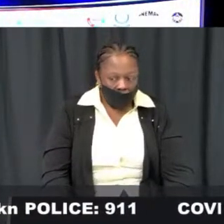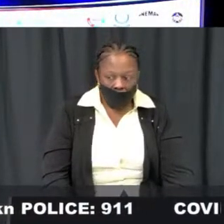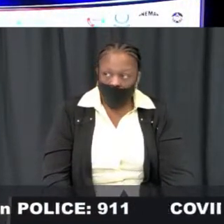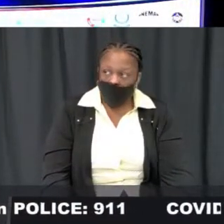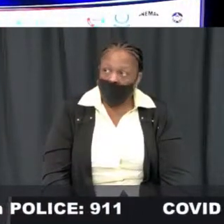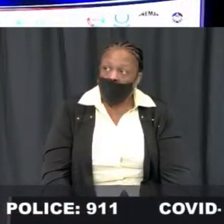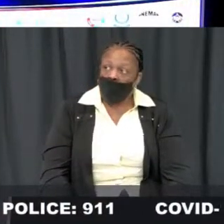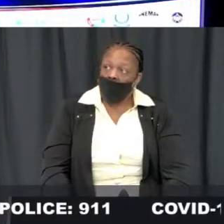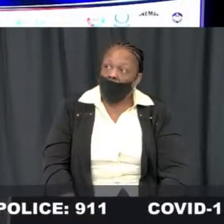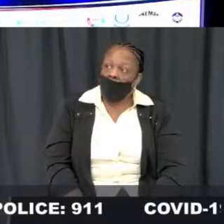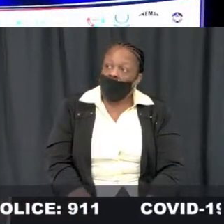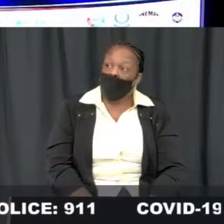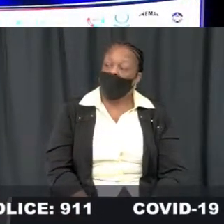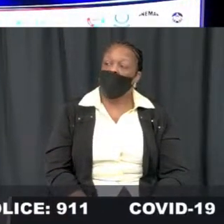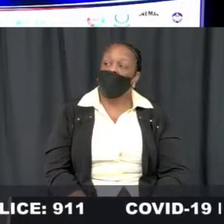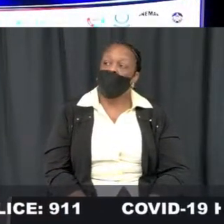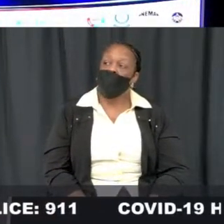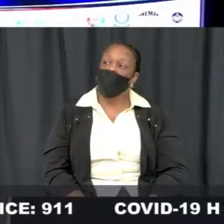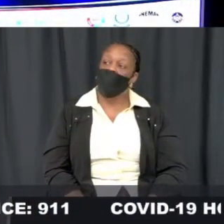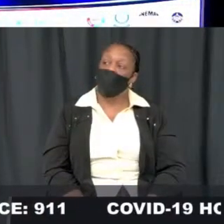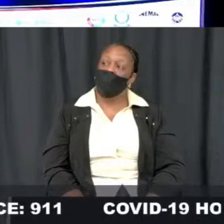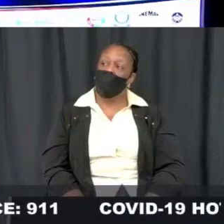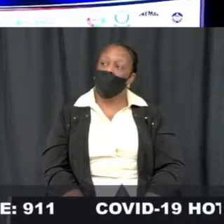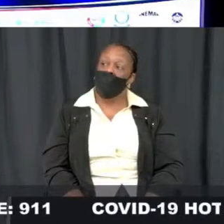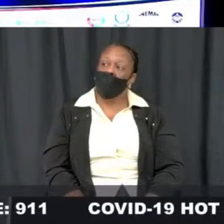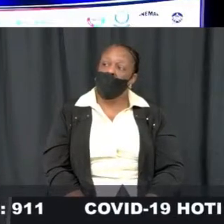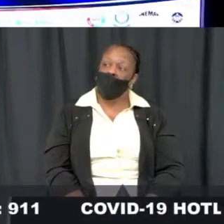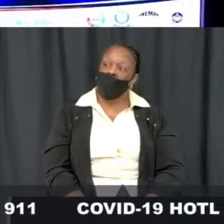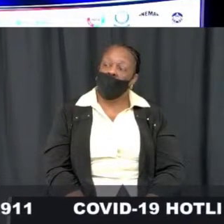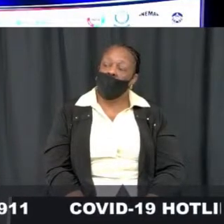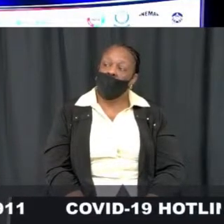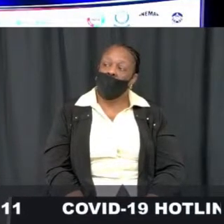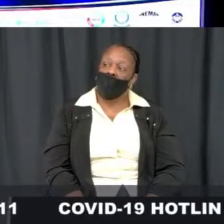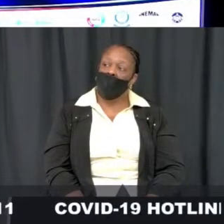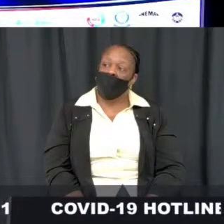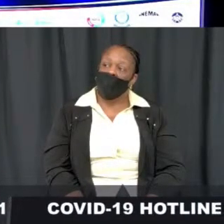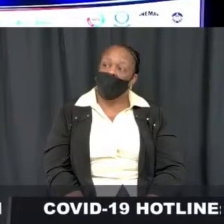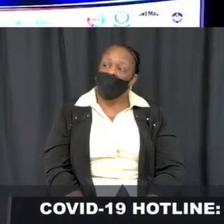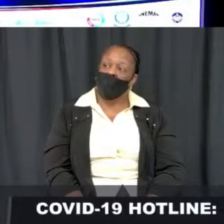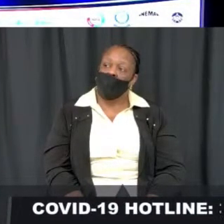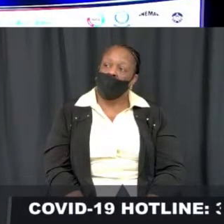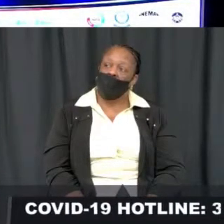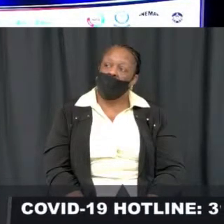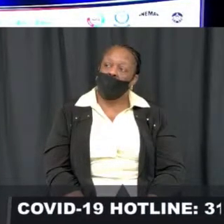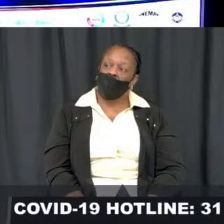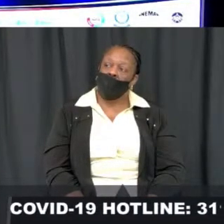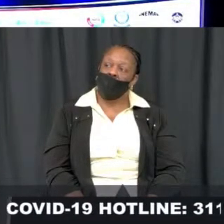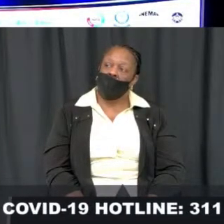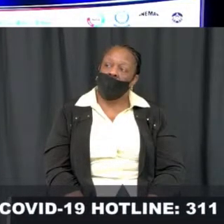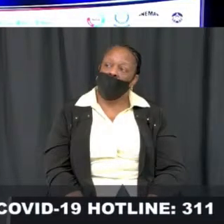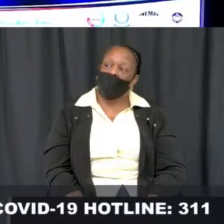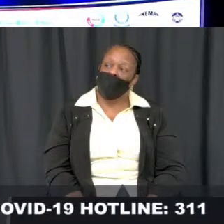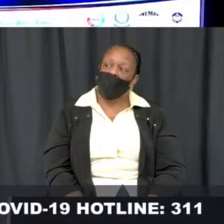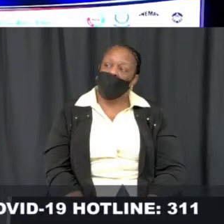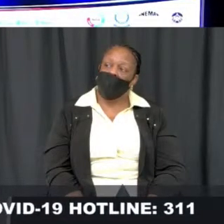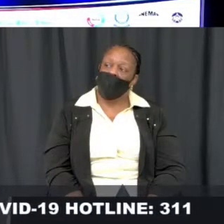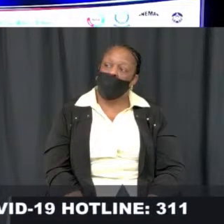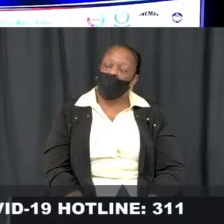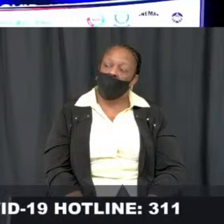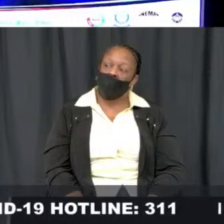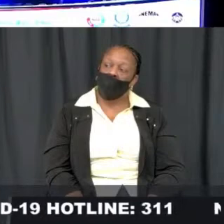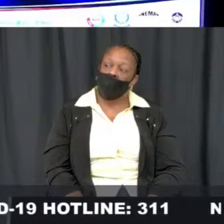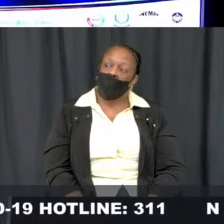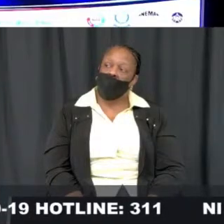What is the data based on vaccination versus infection, and perhaps raw data